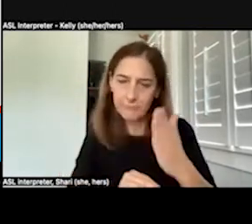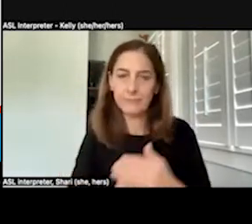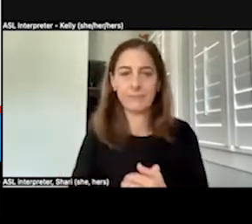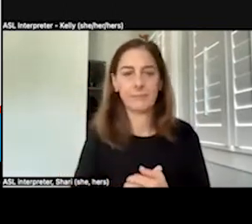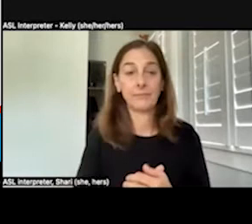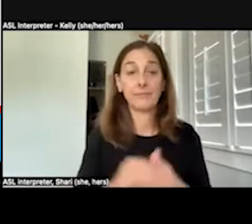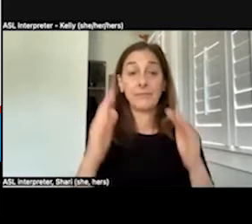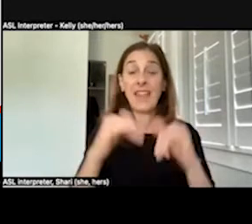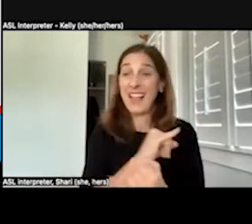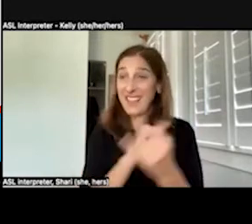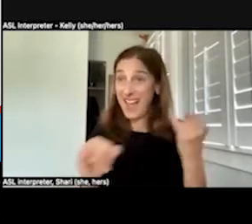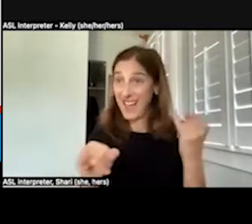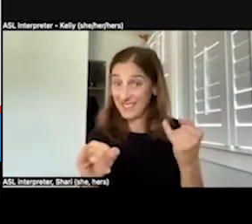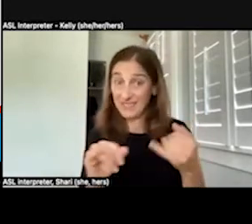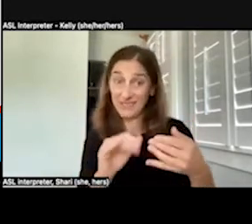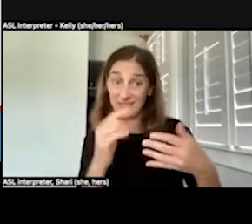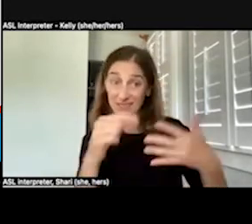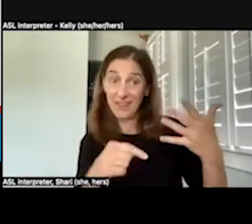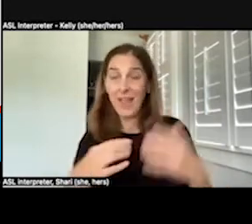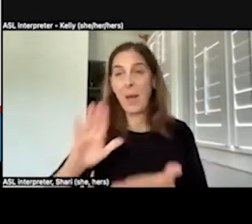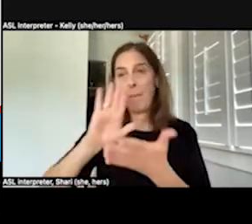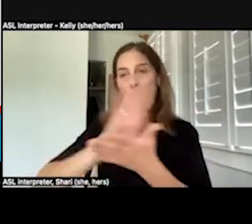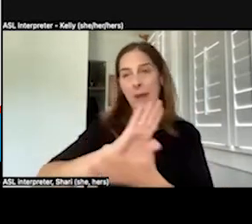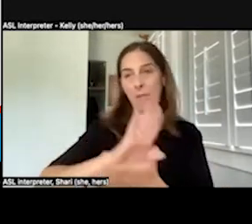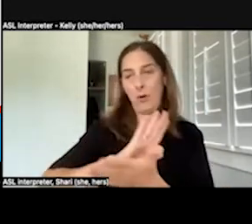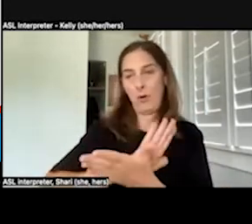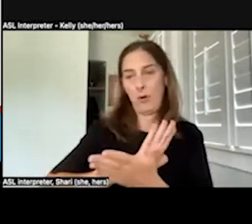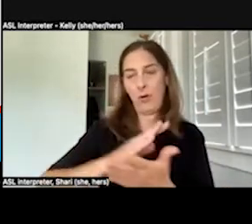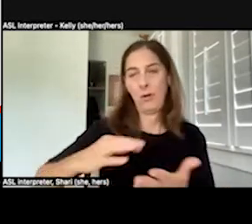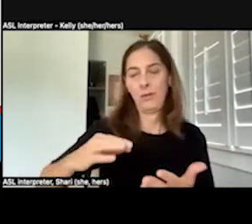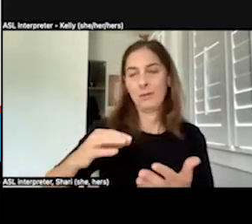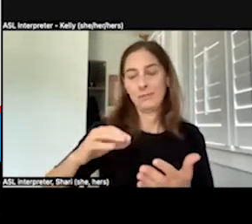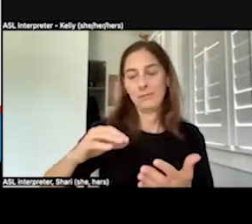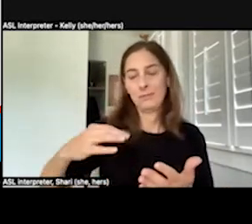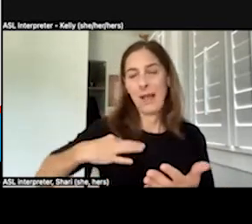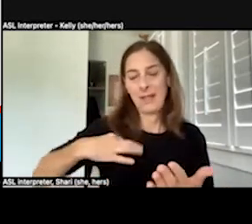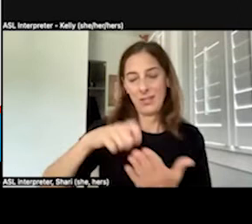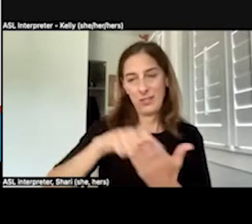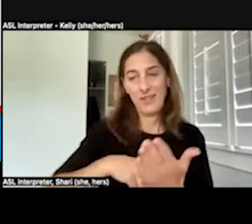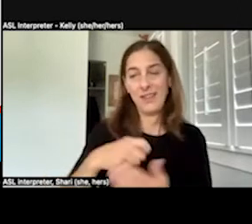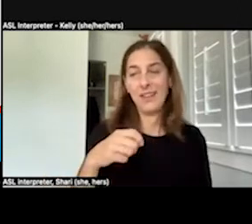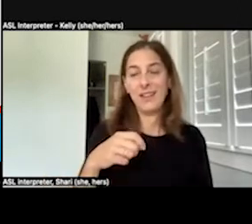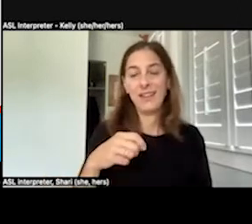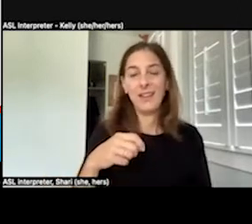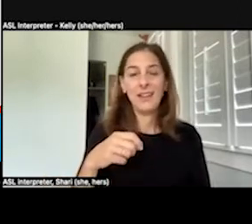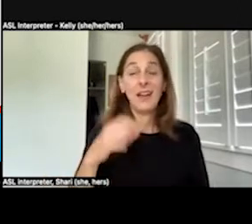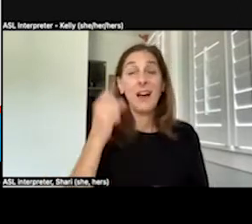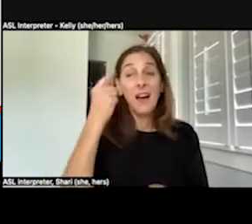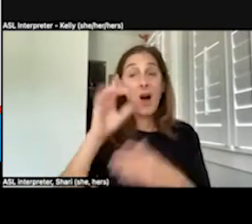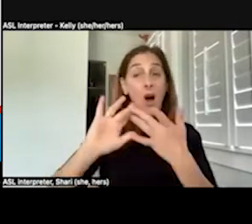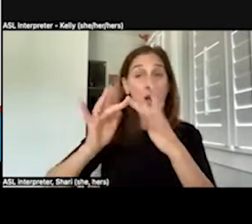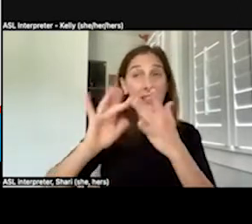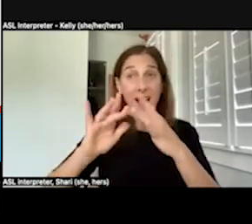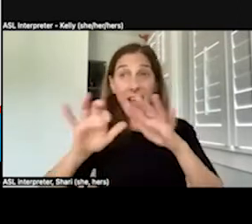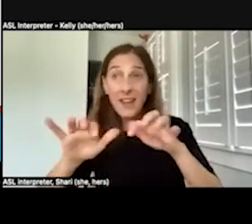option is paper application. And I say that because with an online or phone application, you can often get a same